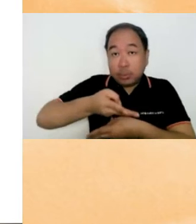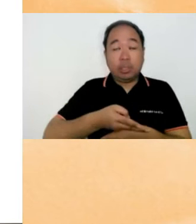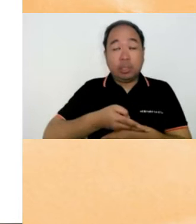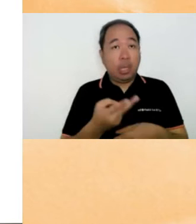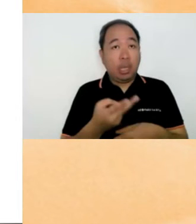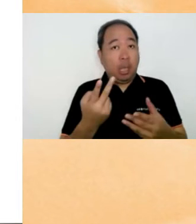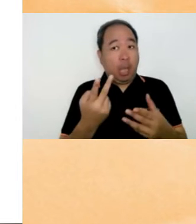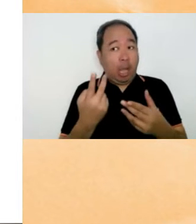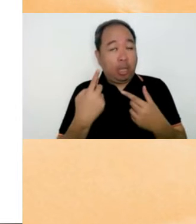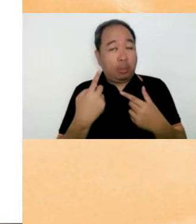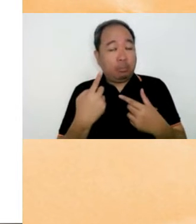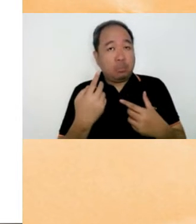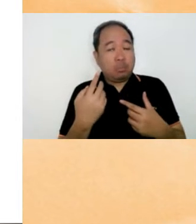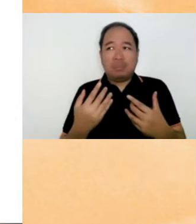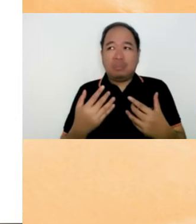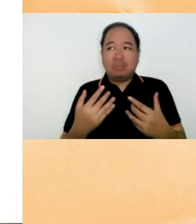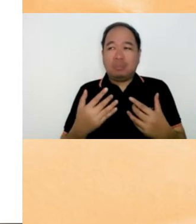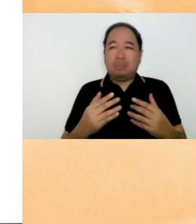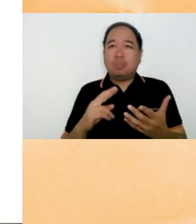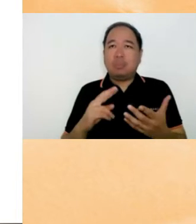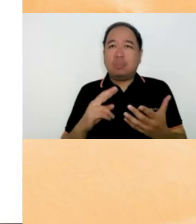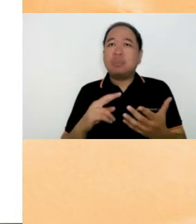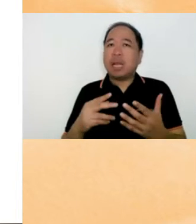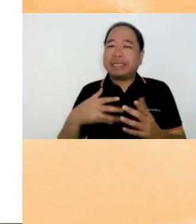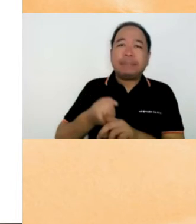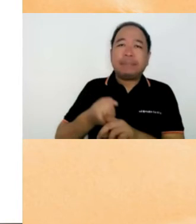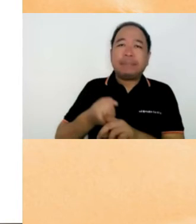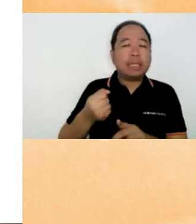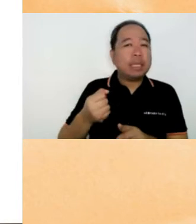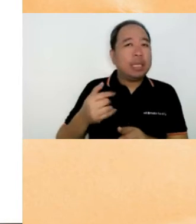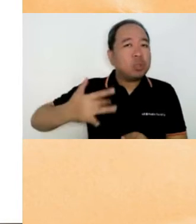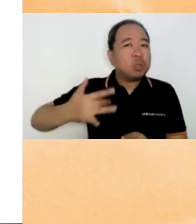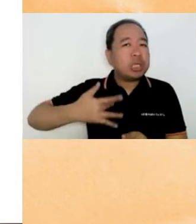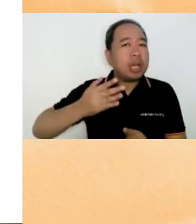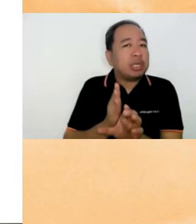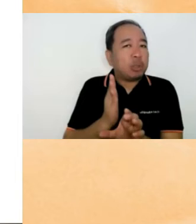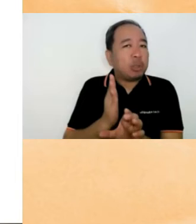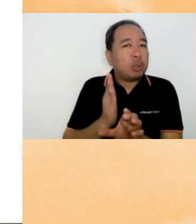psychological problems. No? Another on the side of